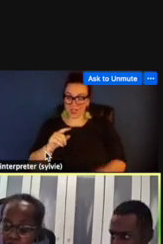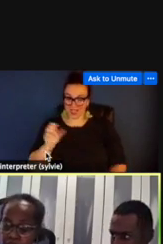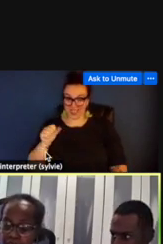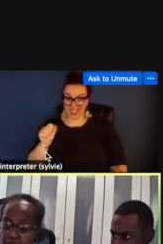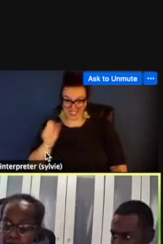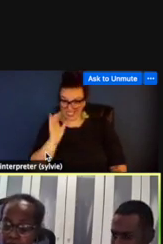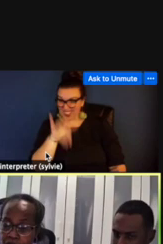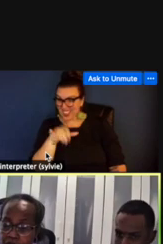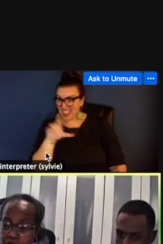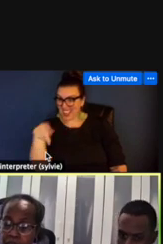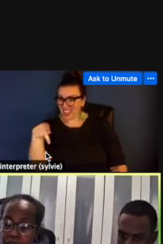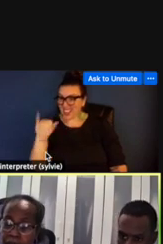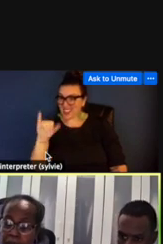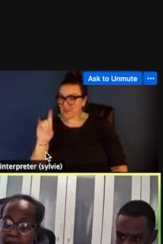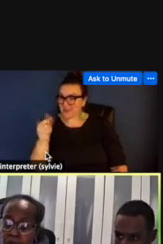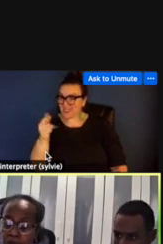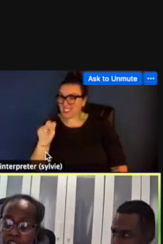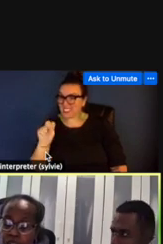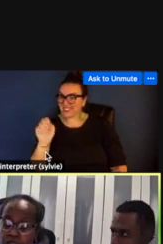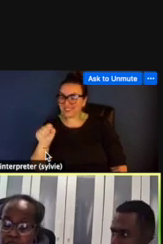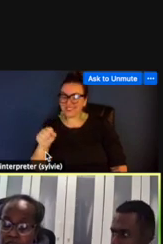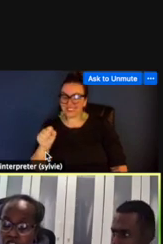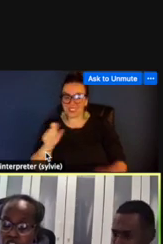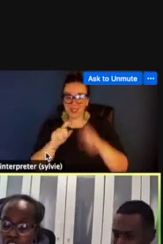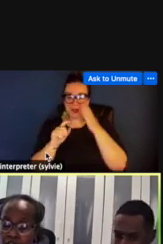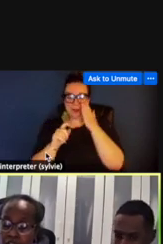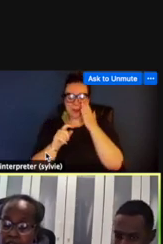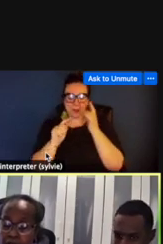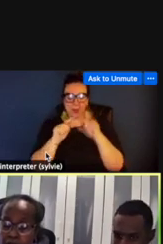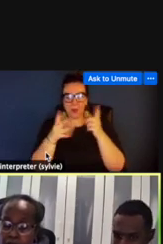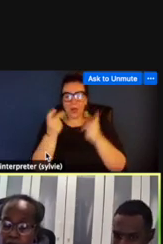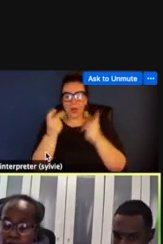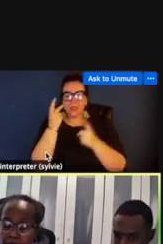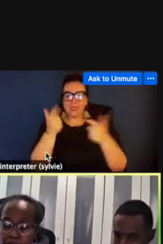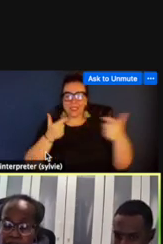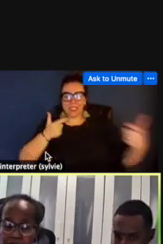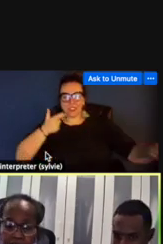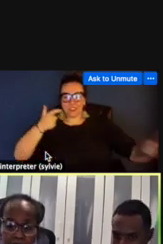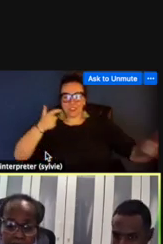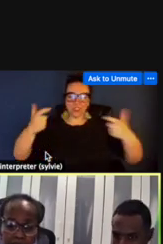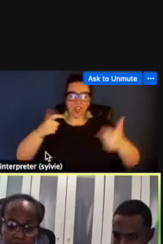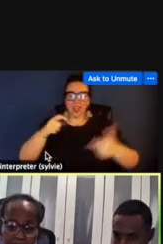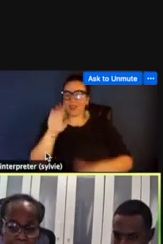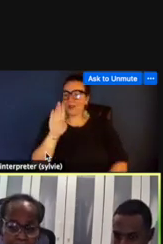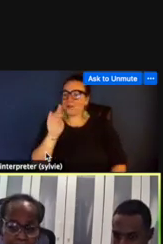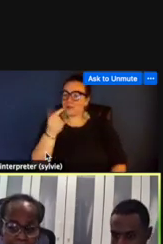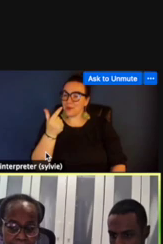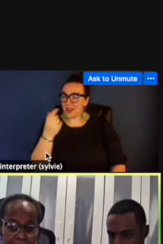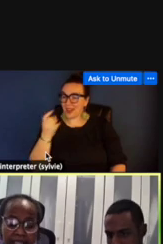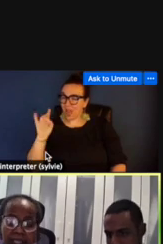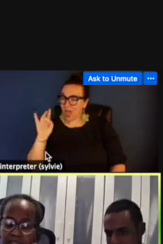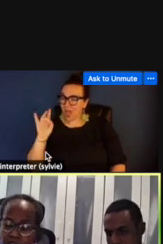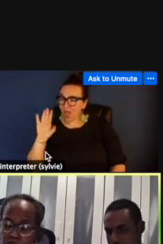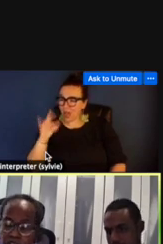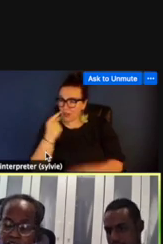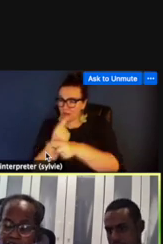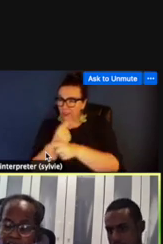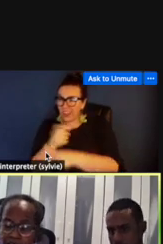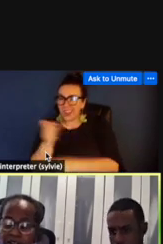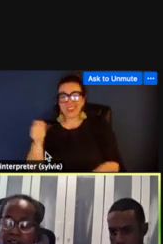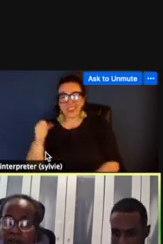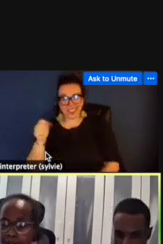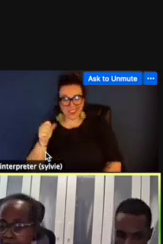those are pigeons, different kinds of pigeons. But I wanted you to see this giant Buddha. Isn't he something? Yes. Yep. He is.